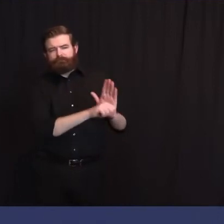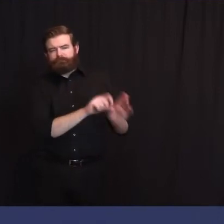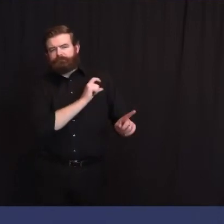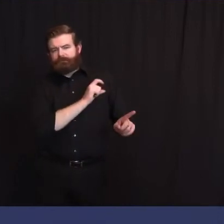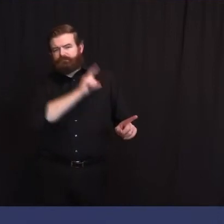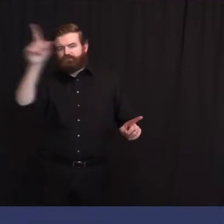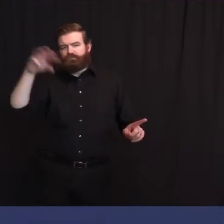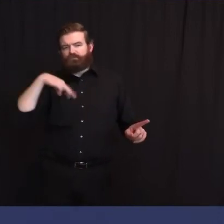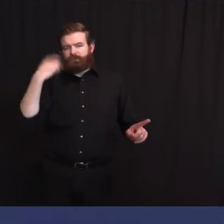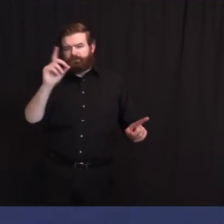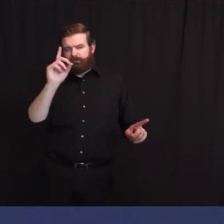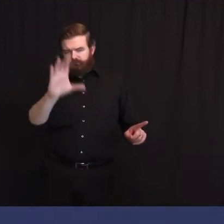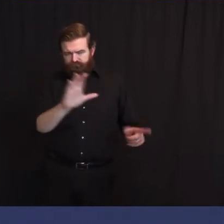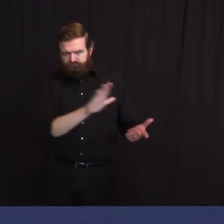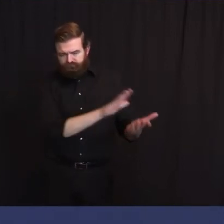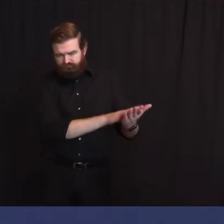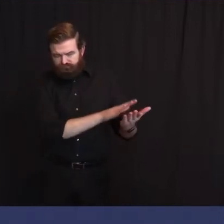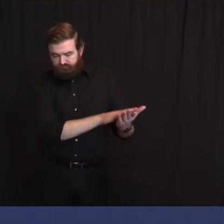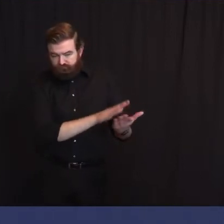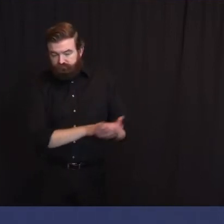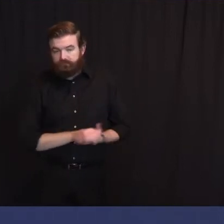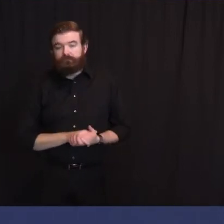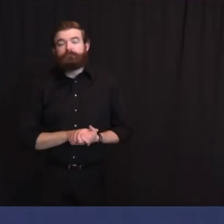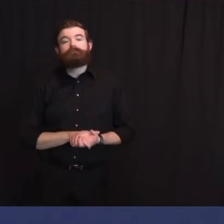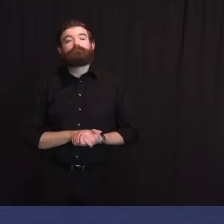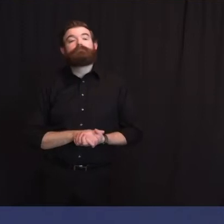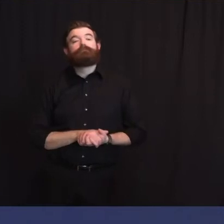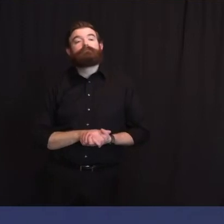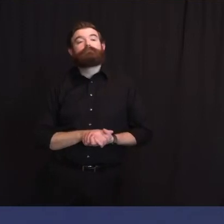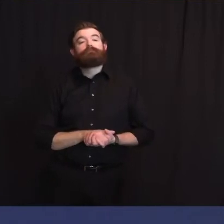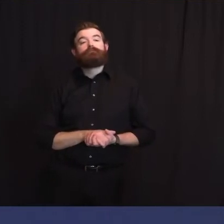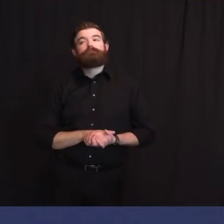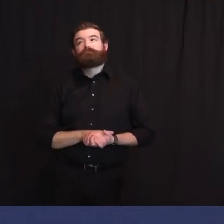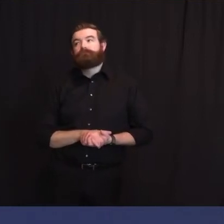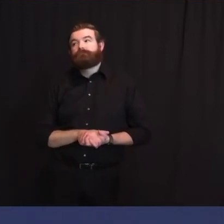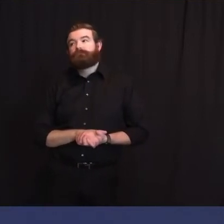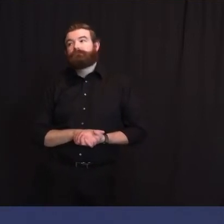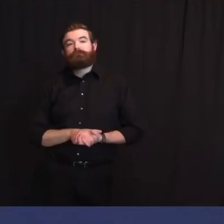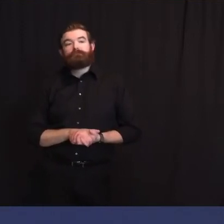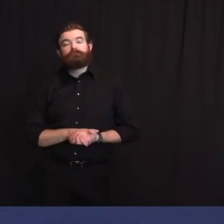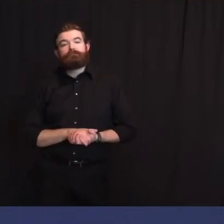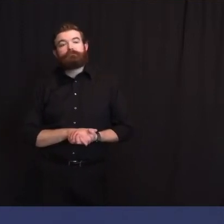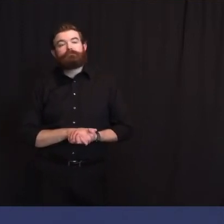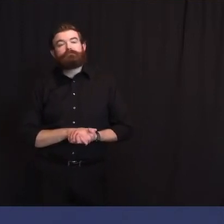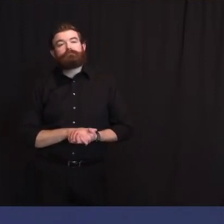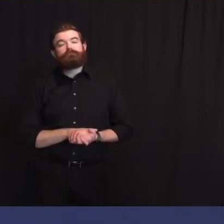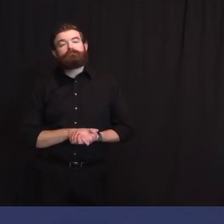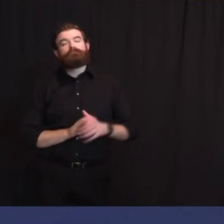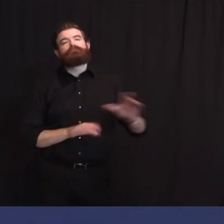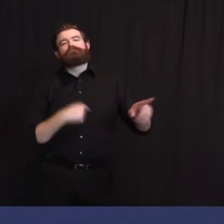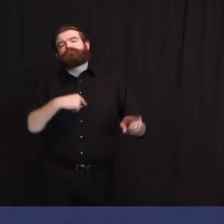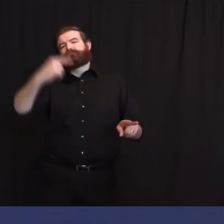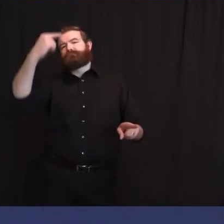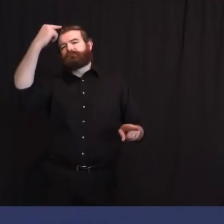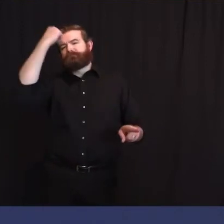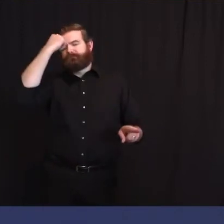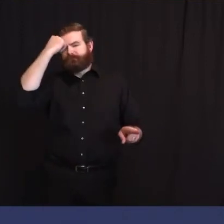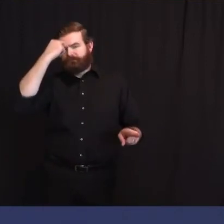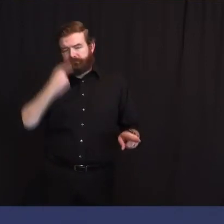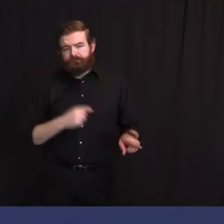Washington. And you reminded us earlier, we established our COVID-19